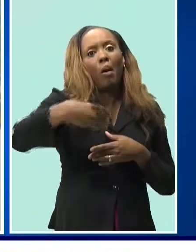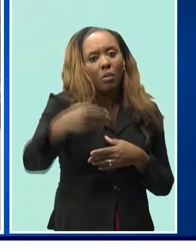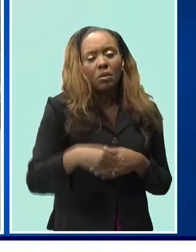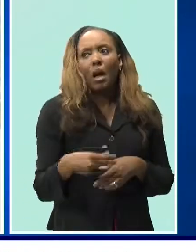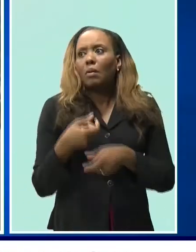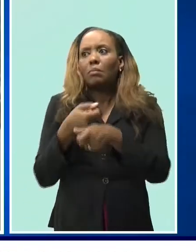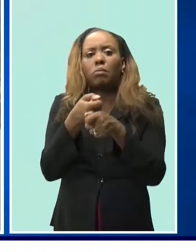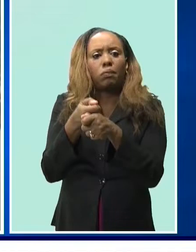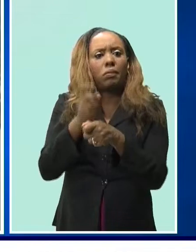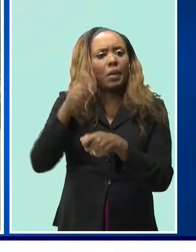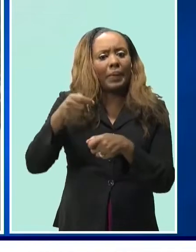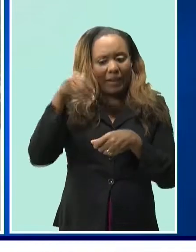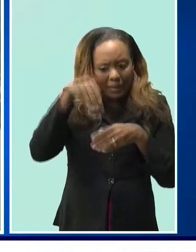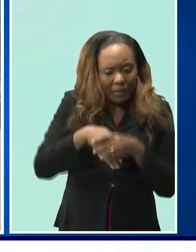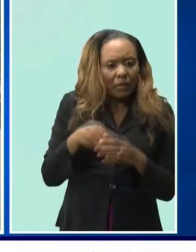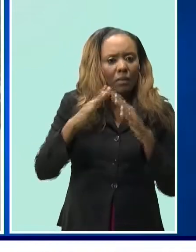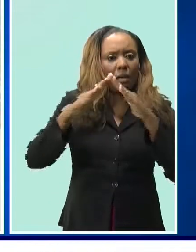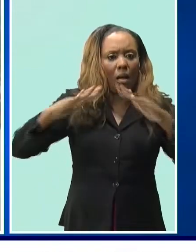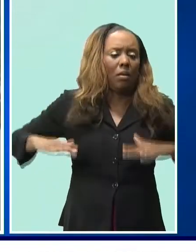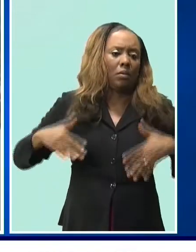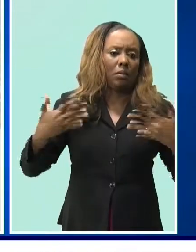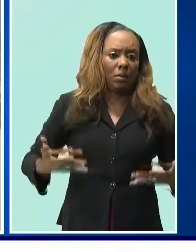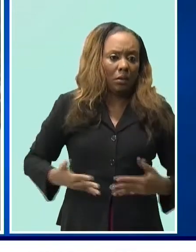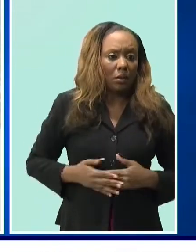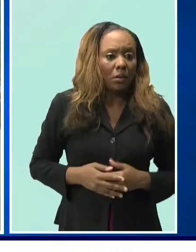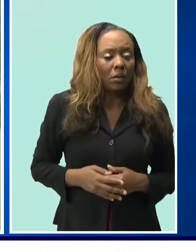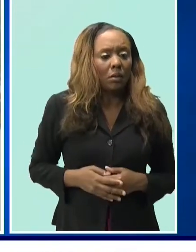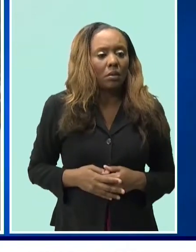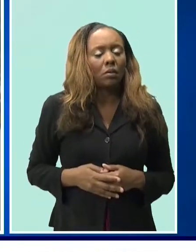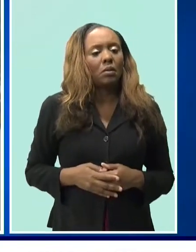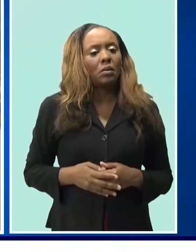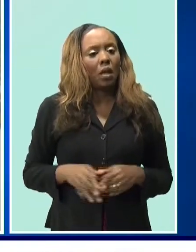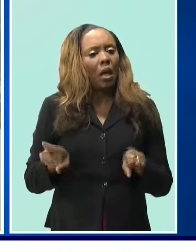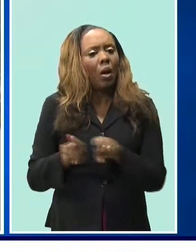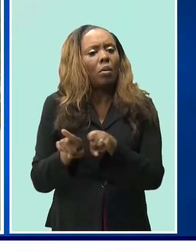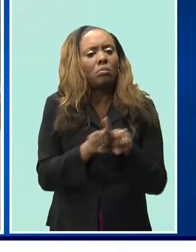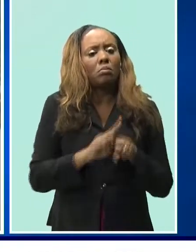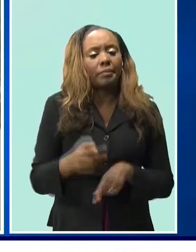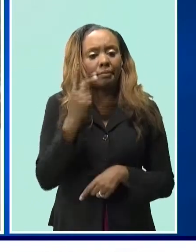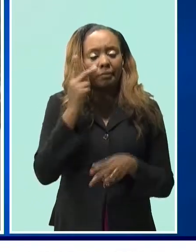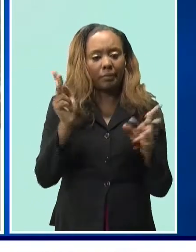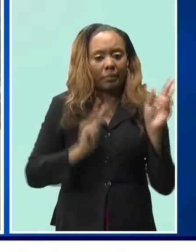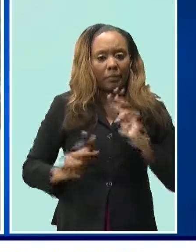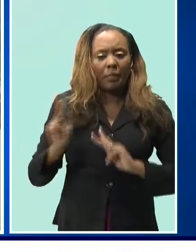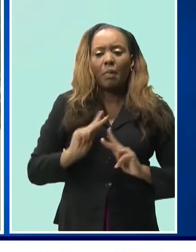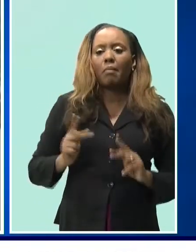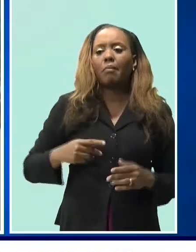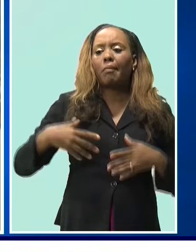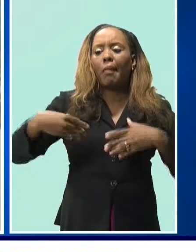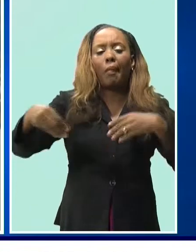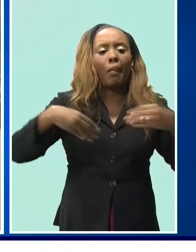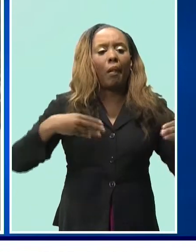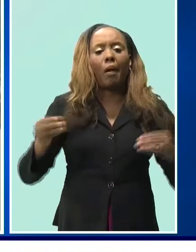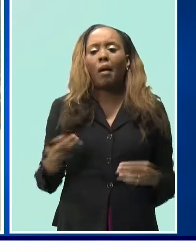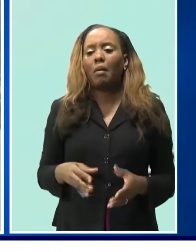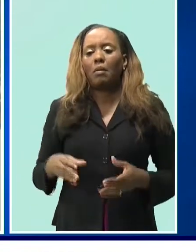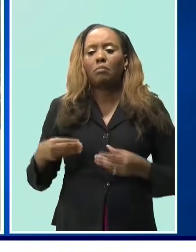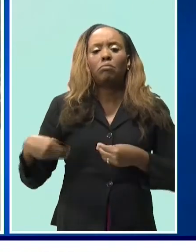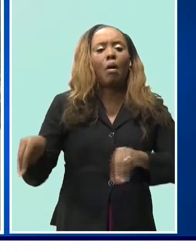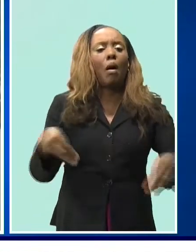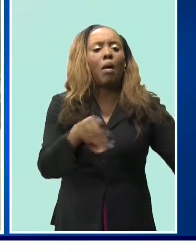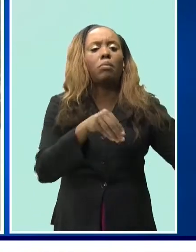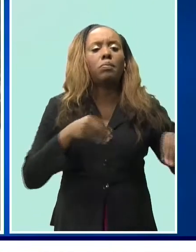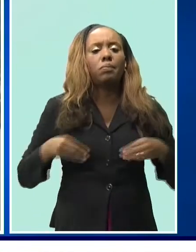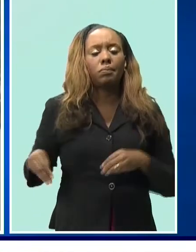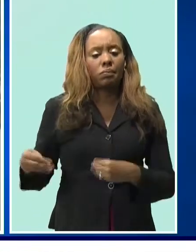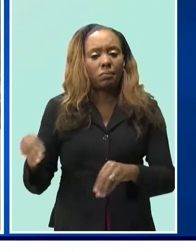of the restrictions that we are seeing. Similarly, I've seen people around doing shopping outside of the hours when you were